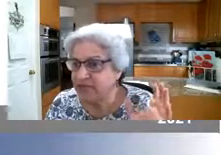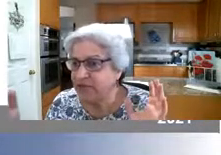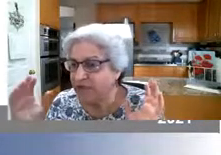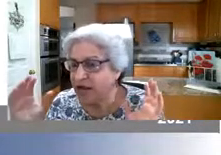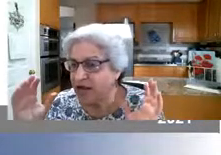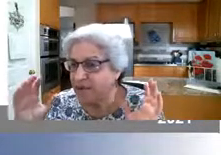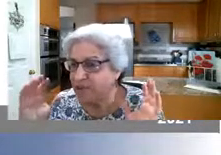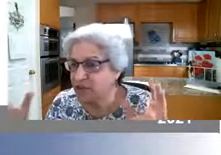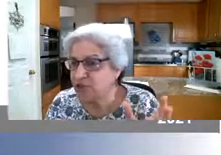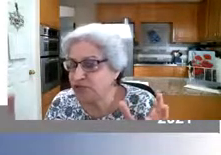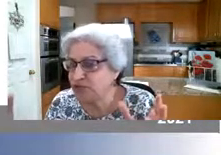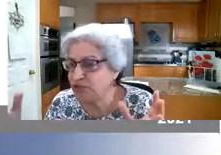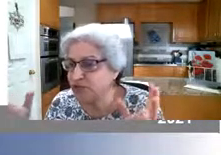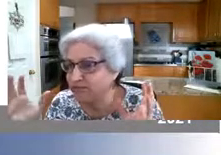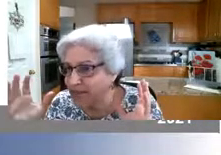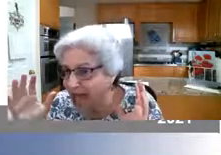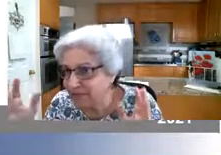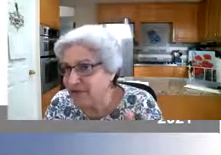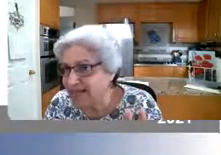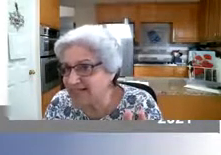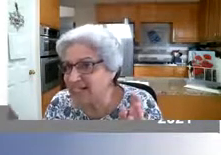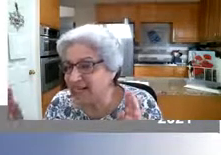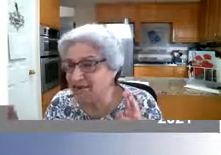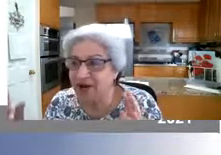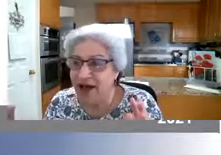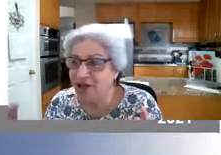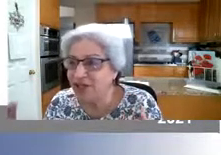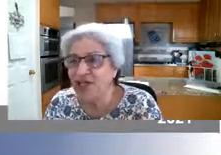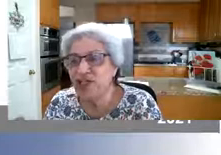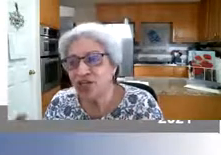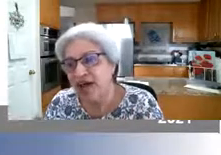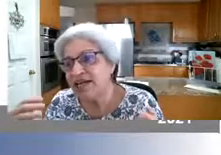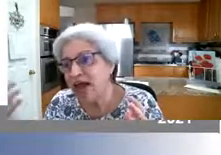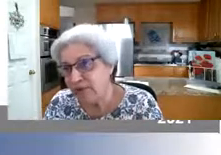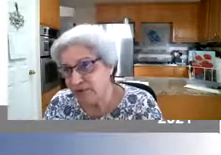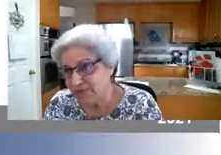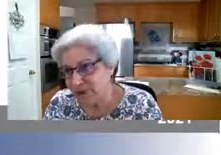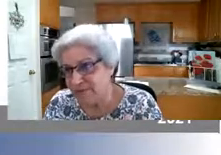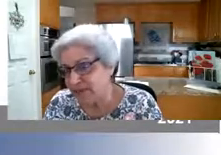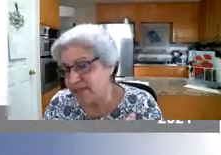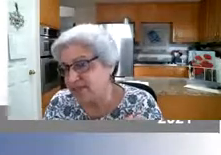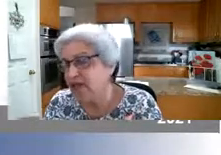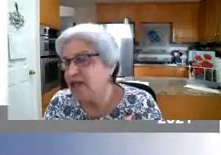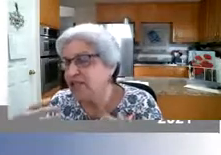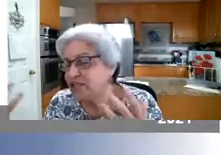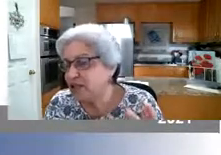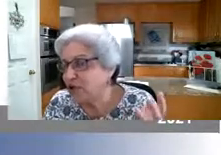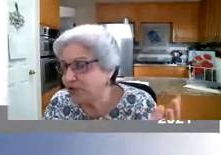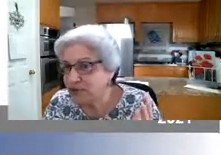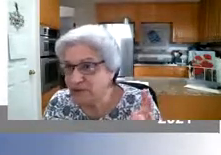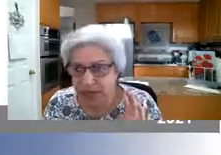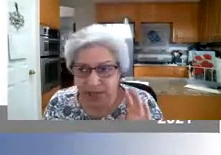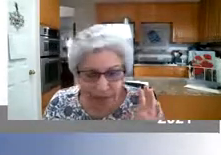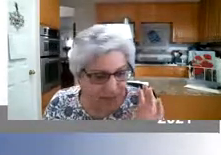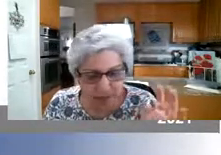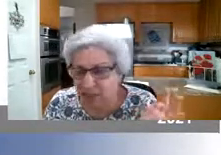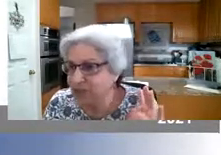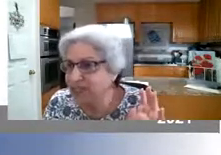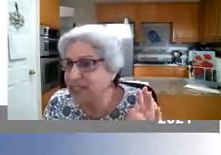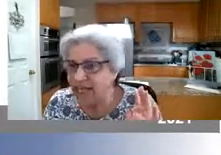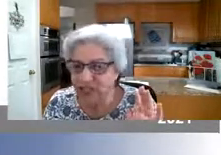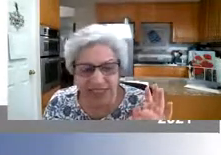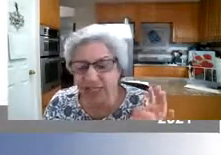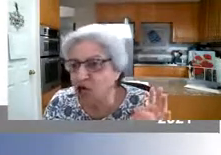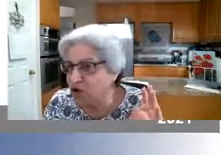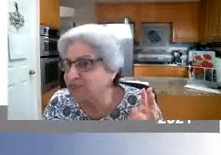process to have a vaccine in a vial took another 3 months. So, you